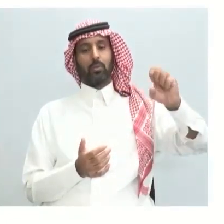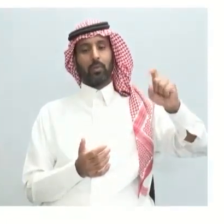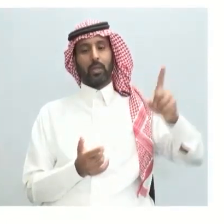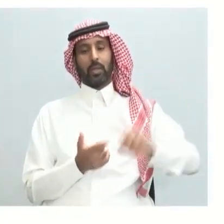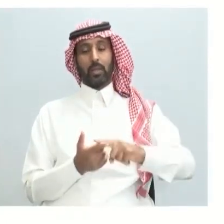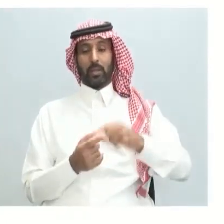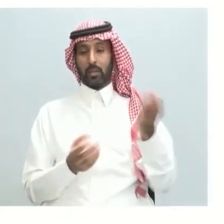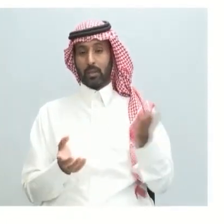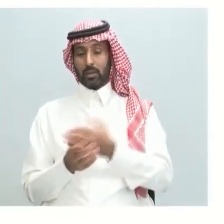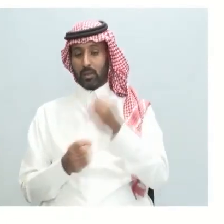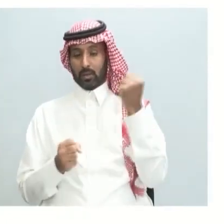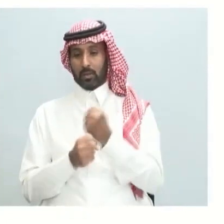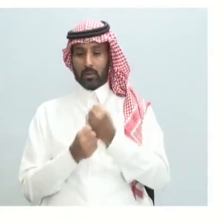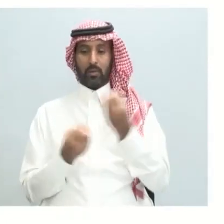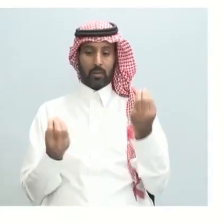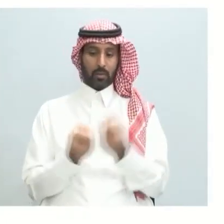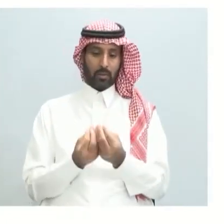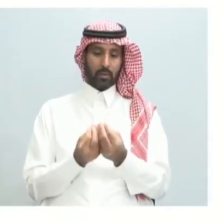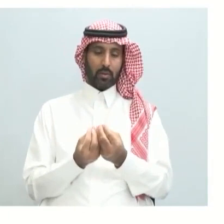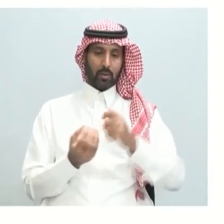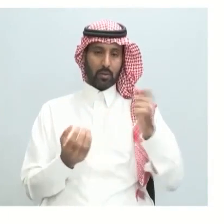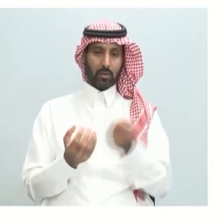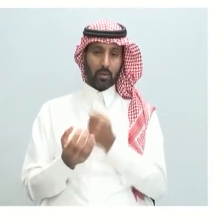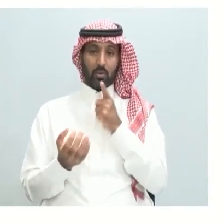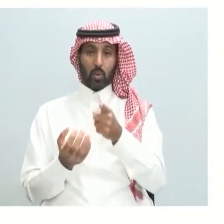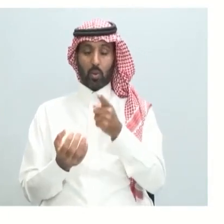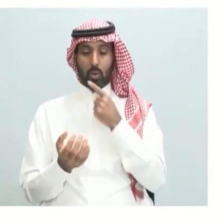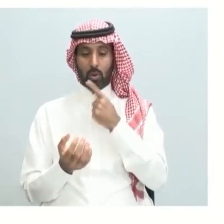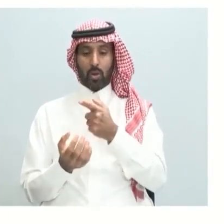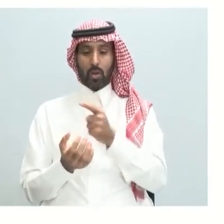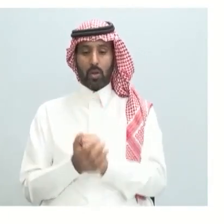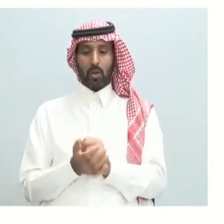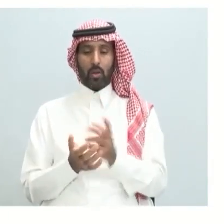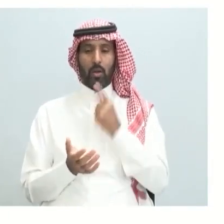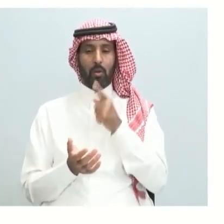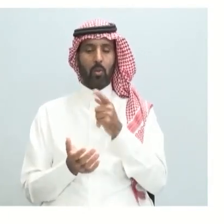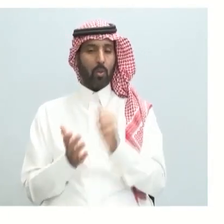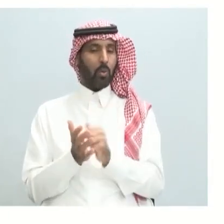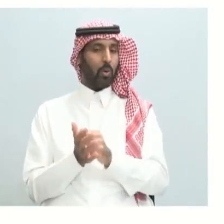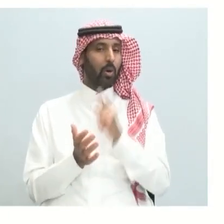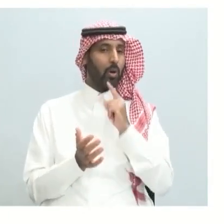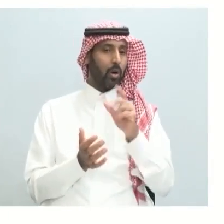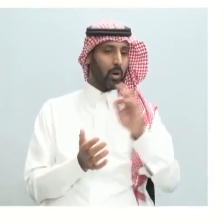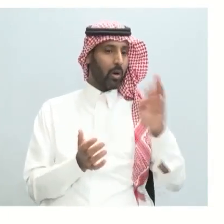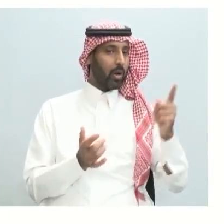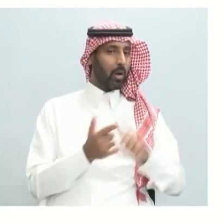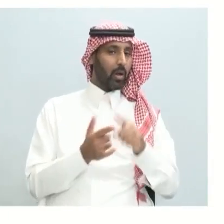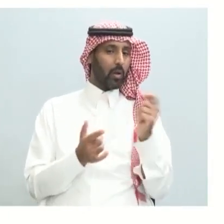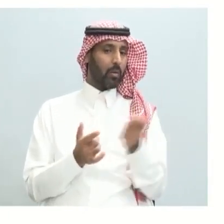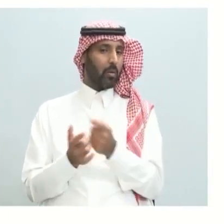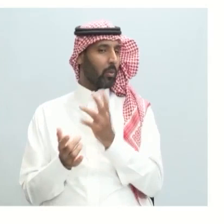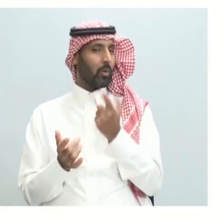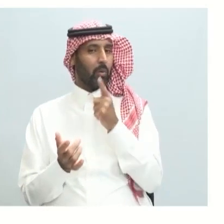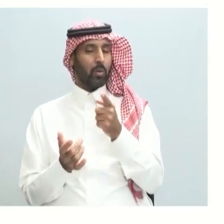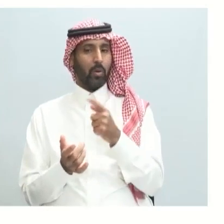good. So this is the pair work. Write your own quote about home. With a partner, write your own quote about